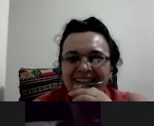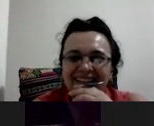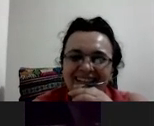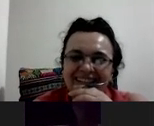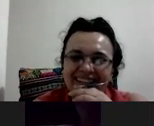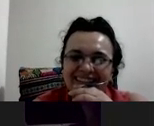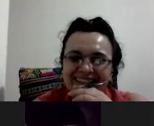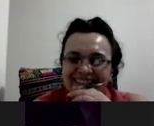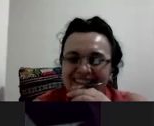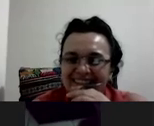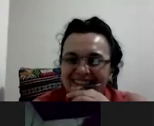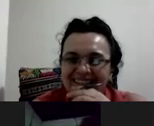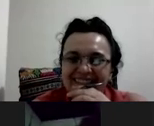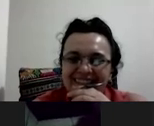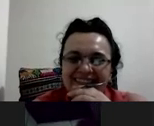cilantro.